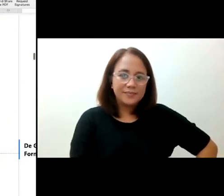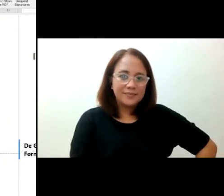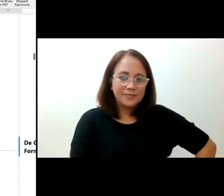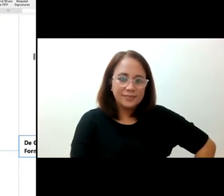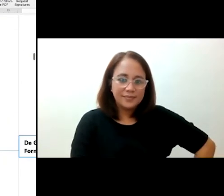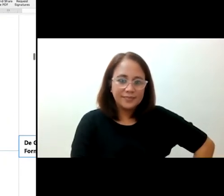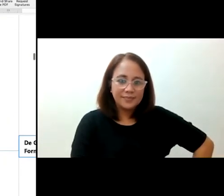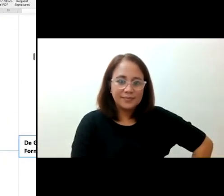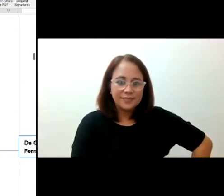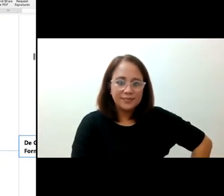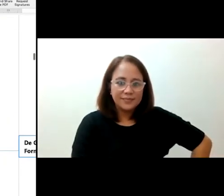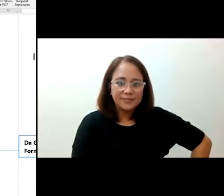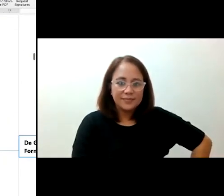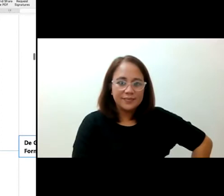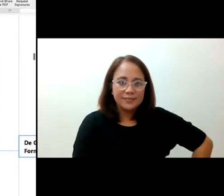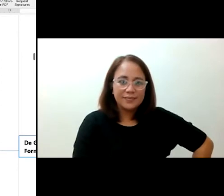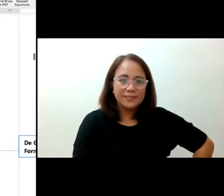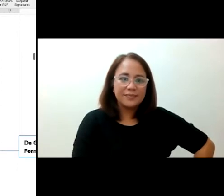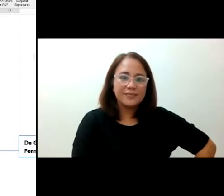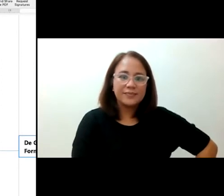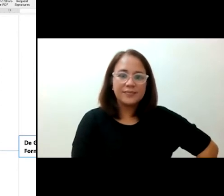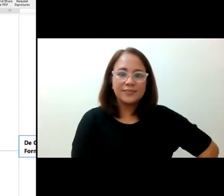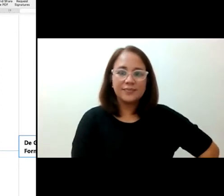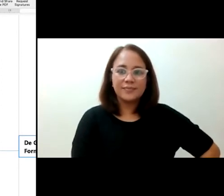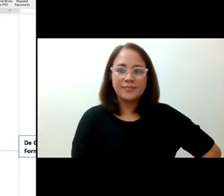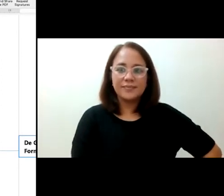Oh, yes, I forgot, sir.